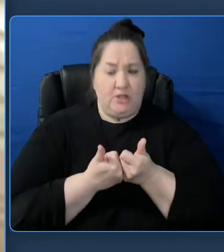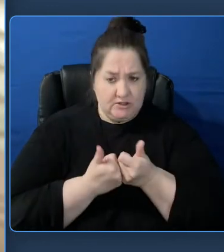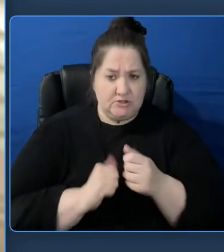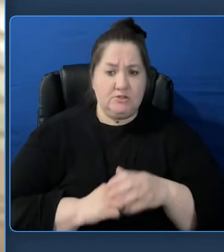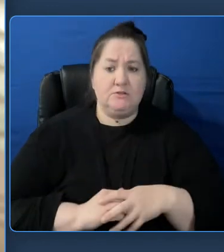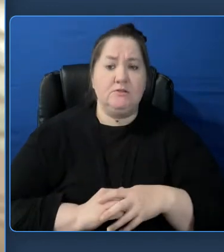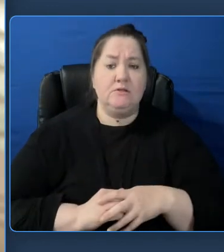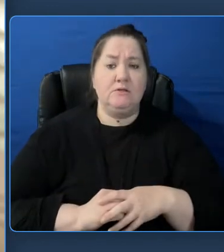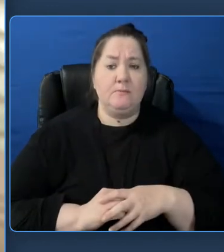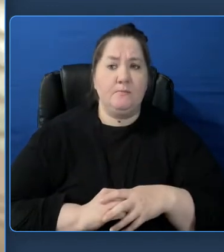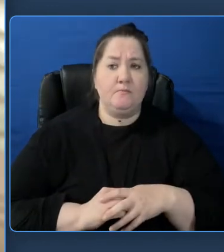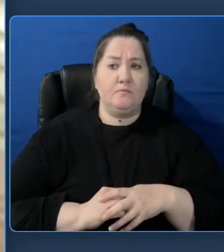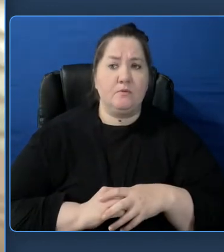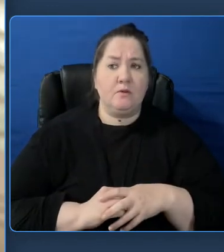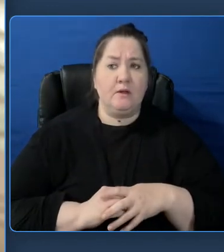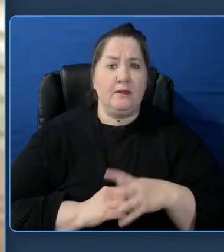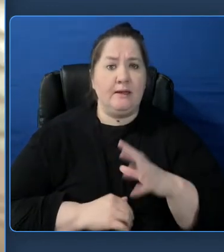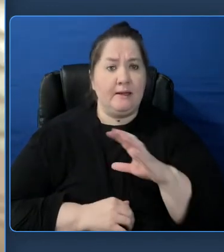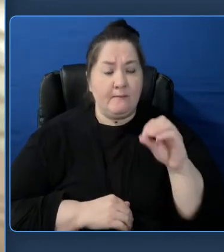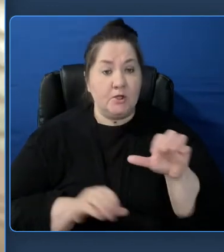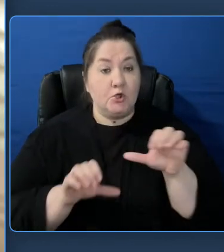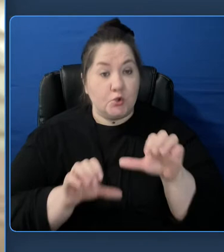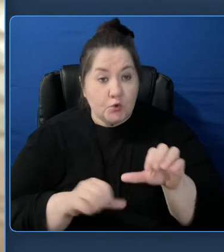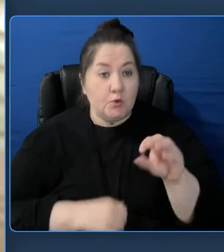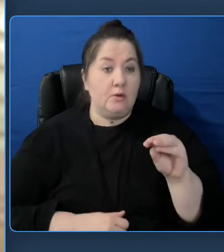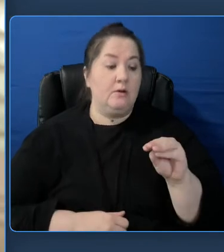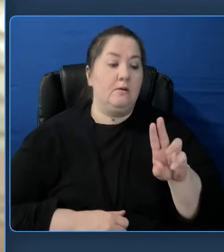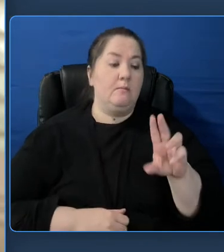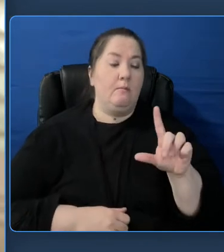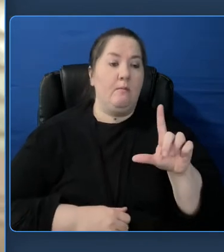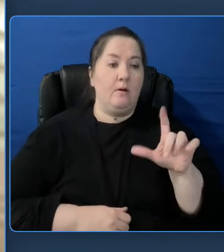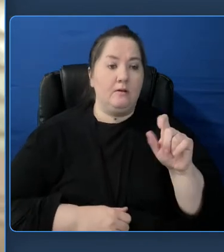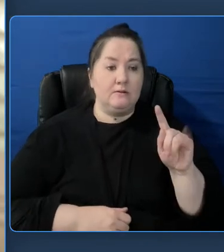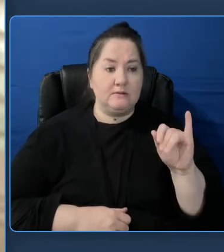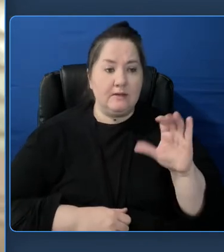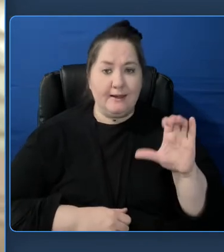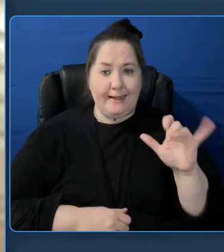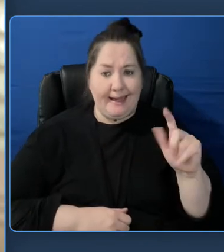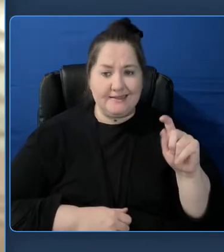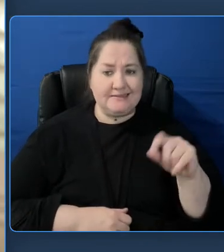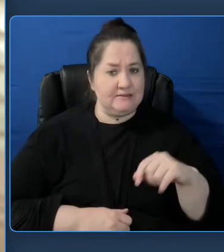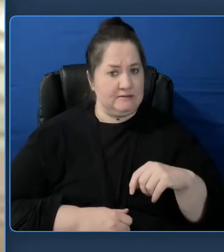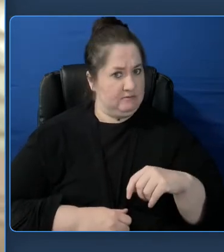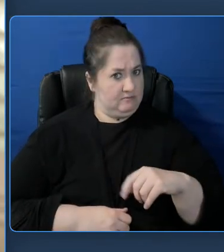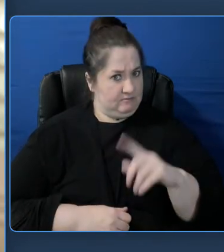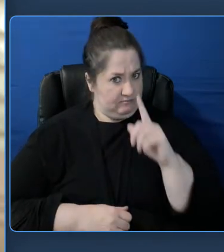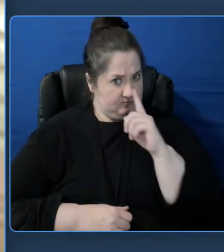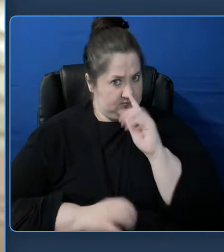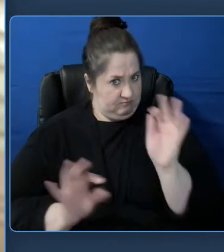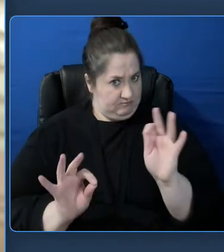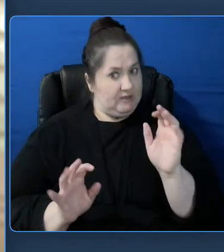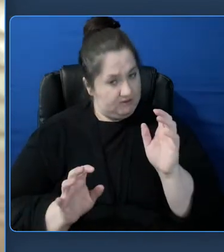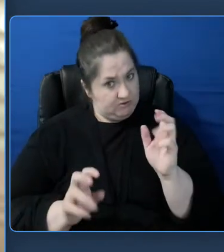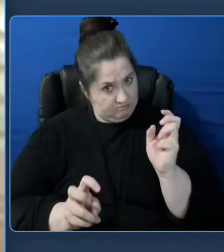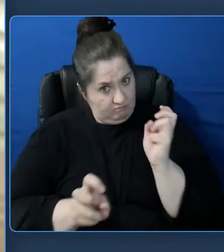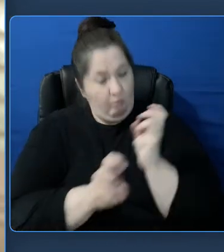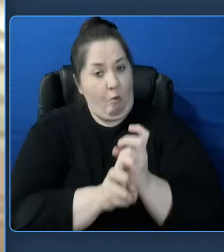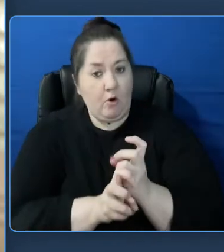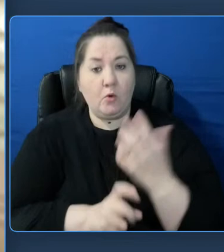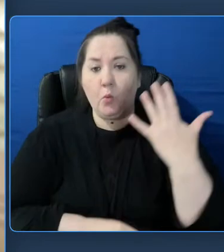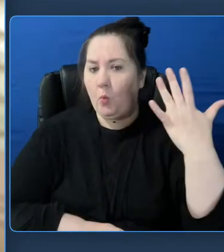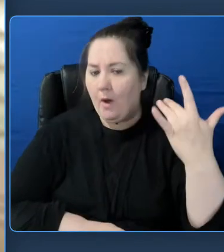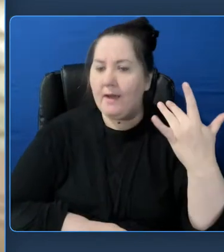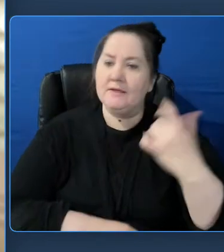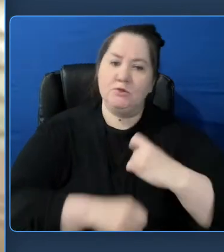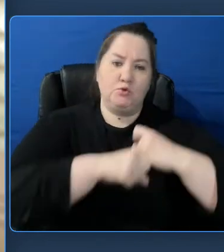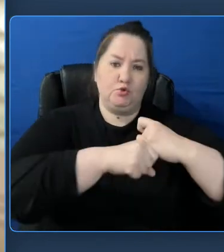is getting companies to do multicast is not trivial. It is difficult. And the reason is that there's a